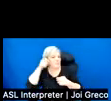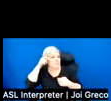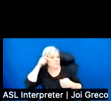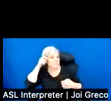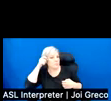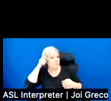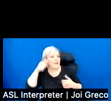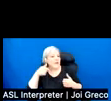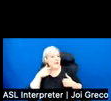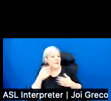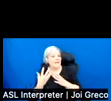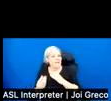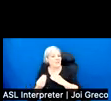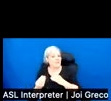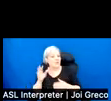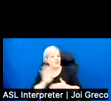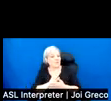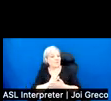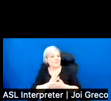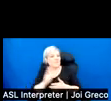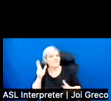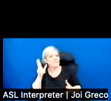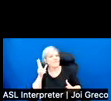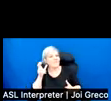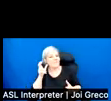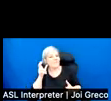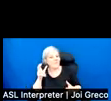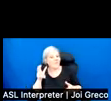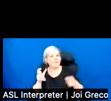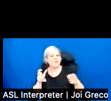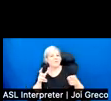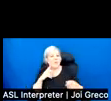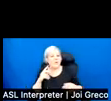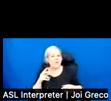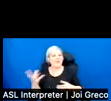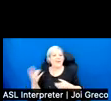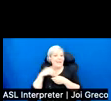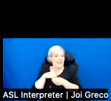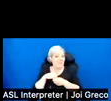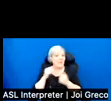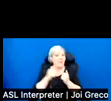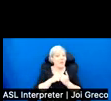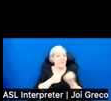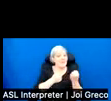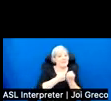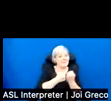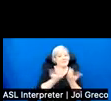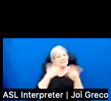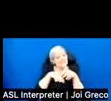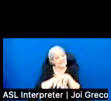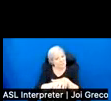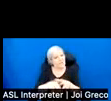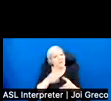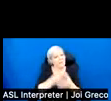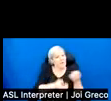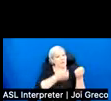video processing unit. So here we're getting the combination of your implant as well as your assistive technology. So you're getting a little bit of both,